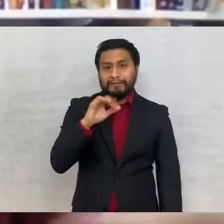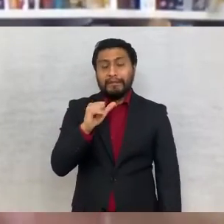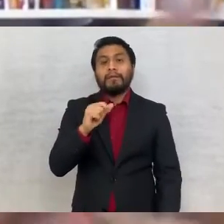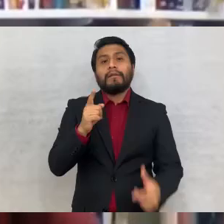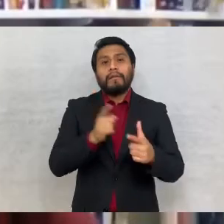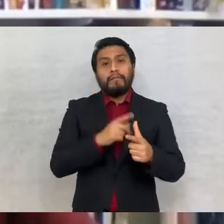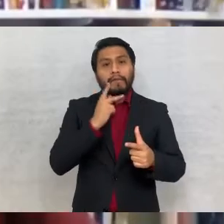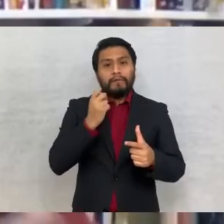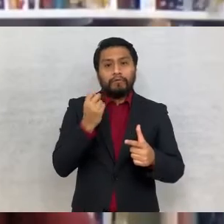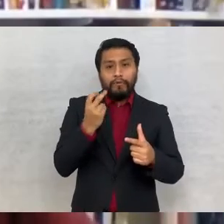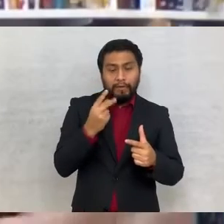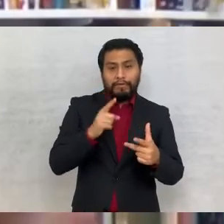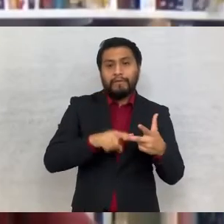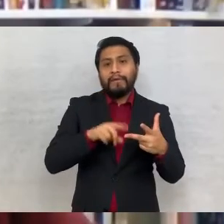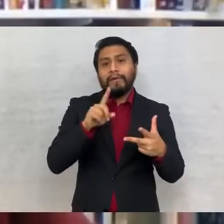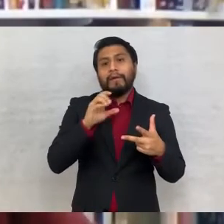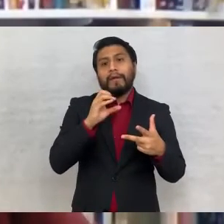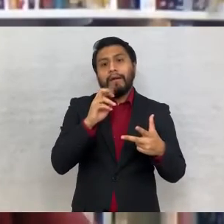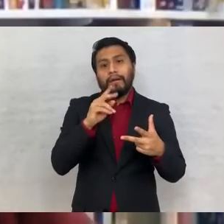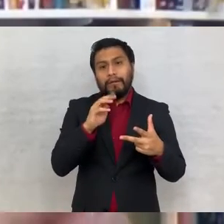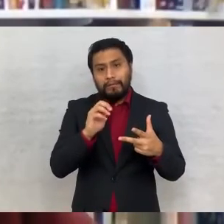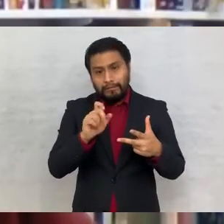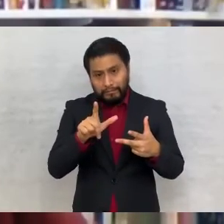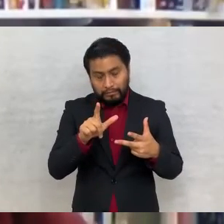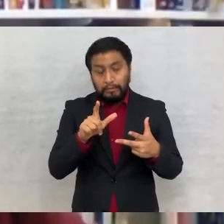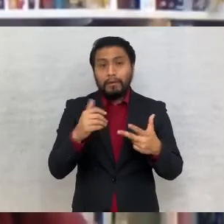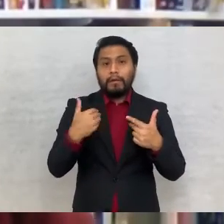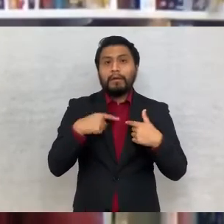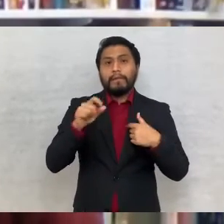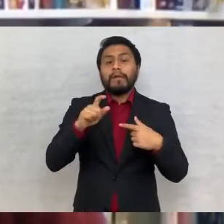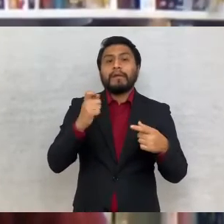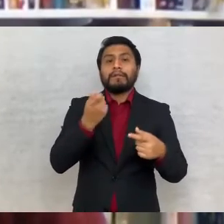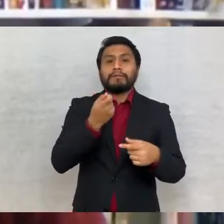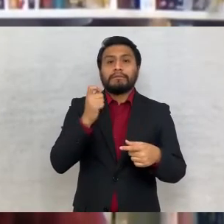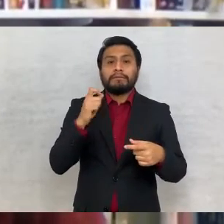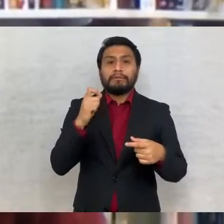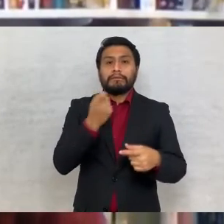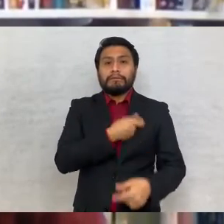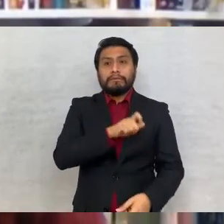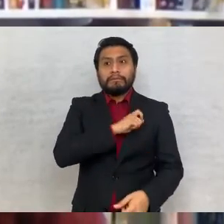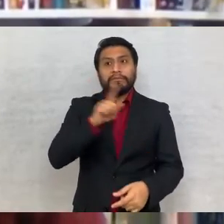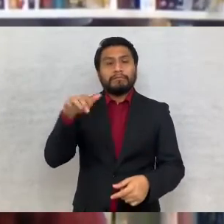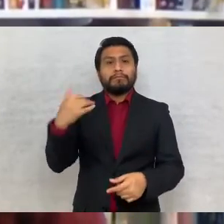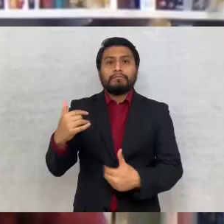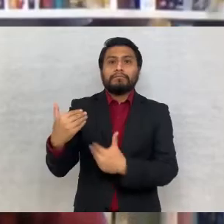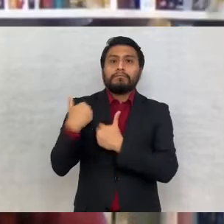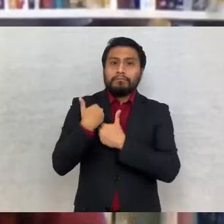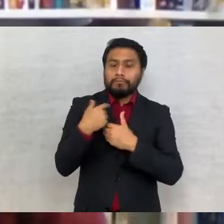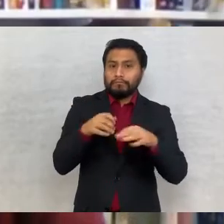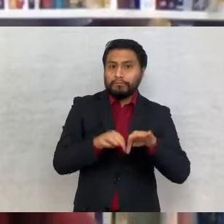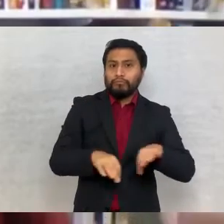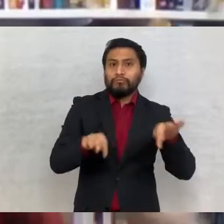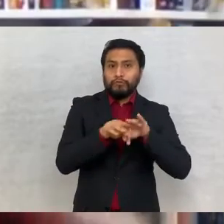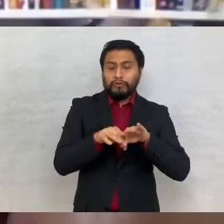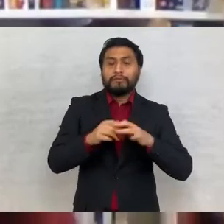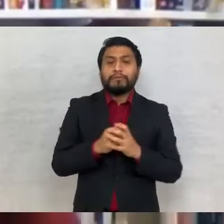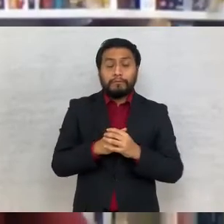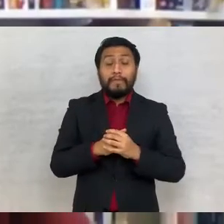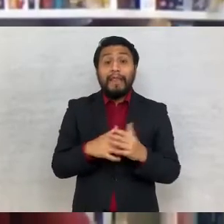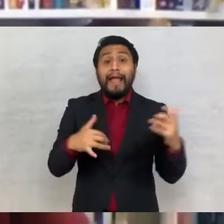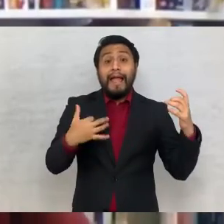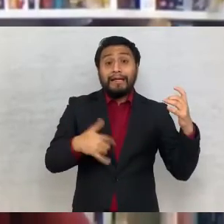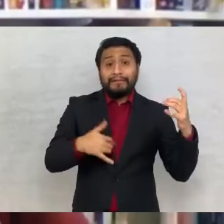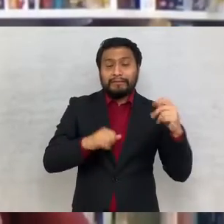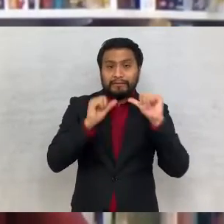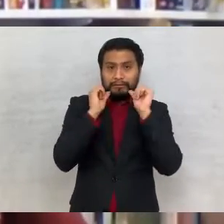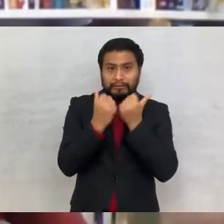fascism, from which it could not escape, and therefore closed down completely in 1944. So now we proceed to the fourth milestone